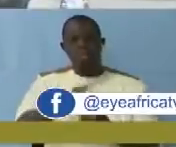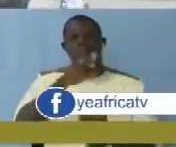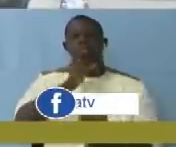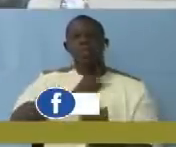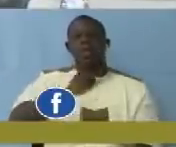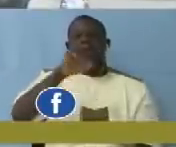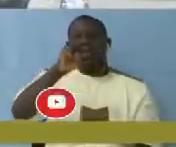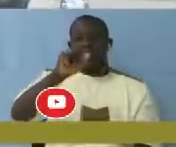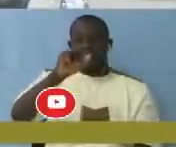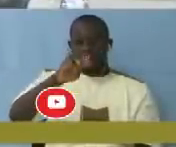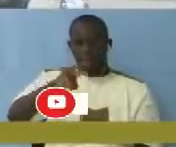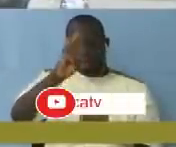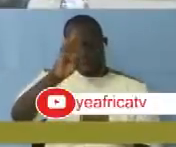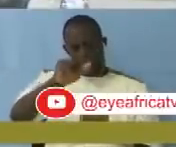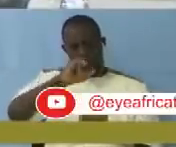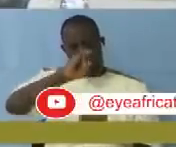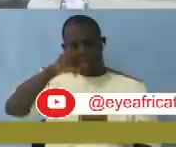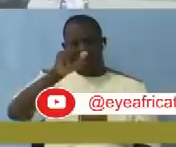truth.